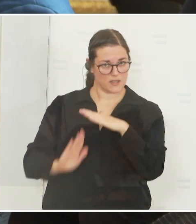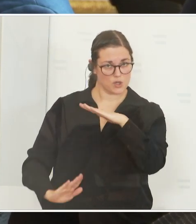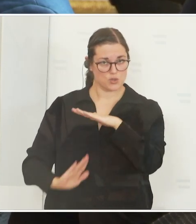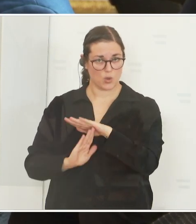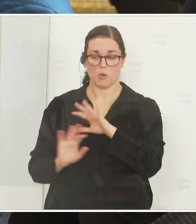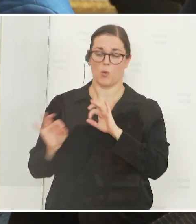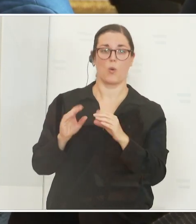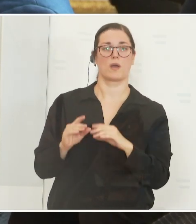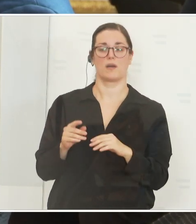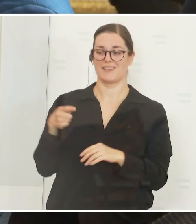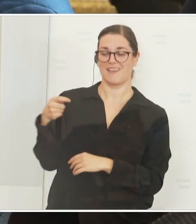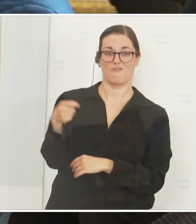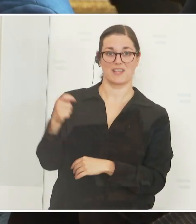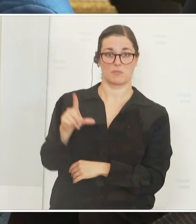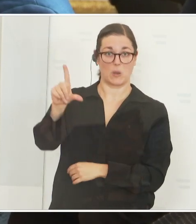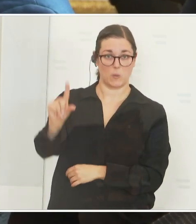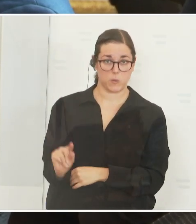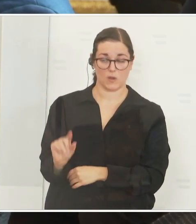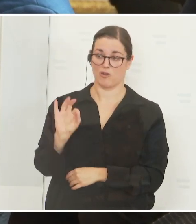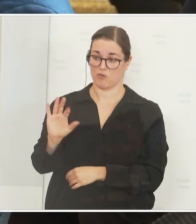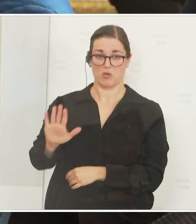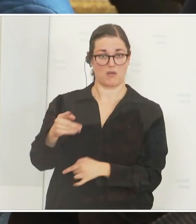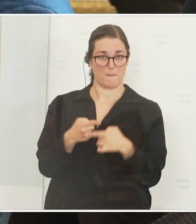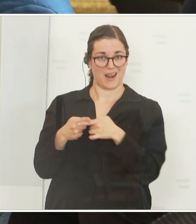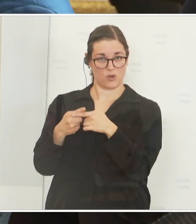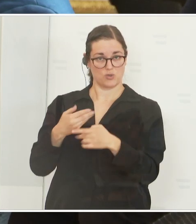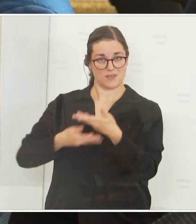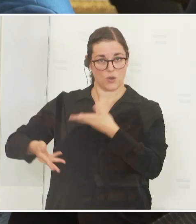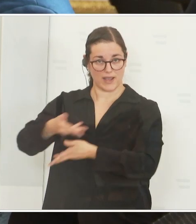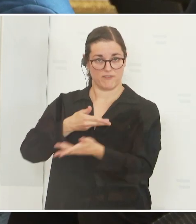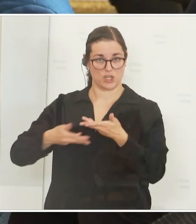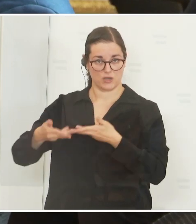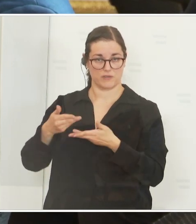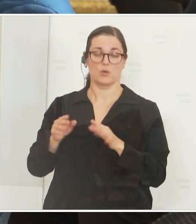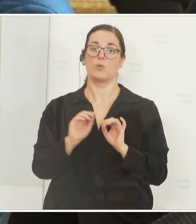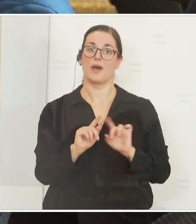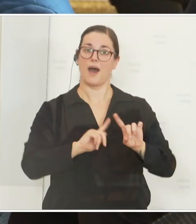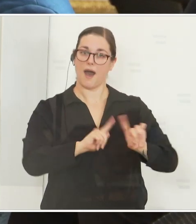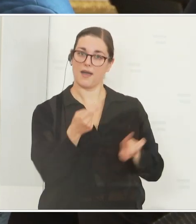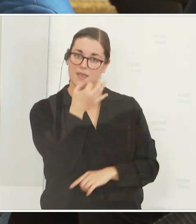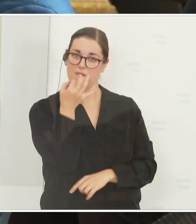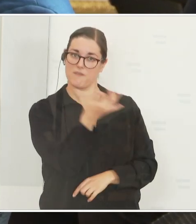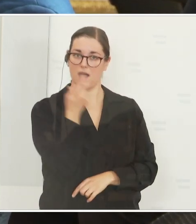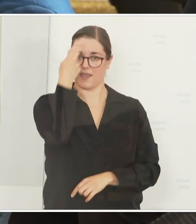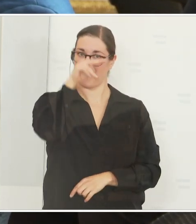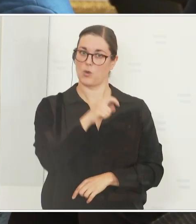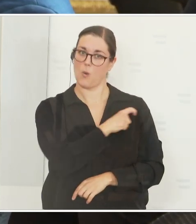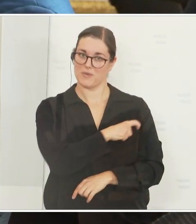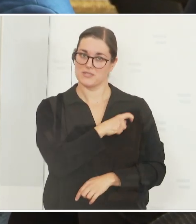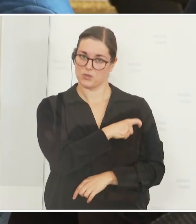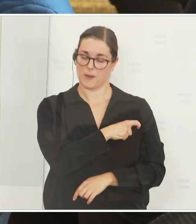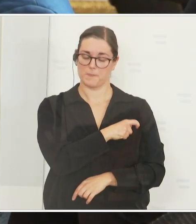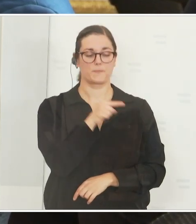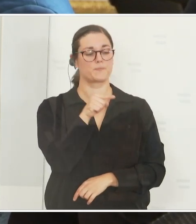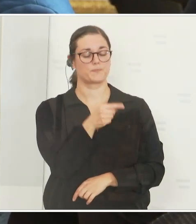lower investment to the economy of Belarus? And the other question is to Mr. Commissioner.